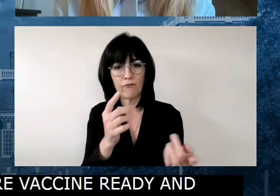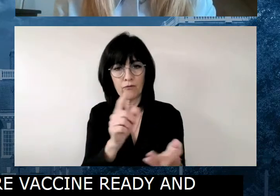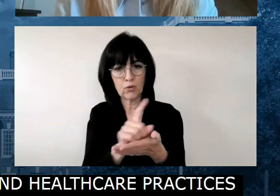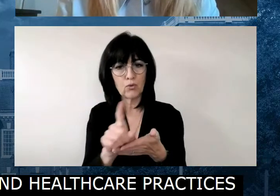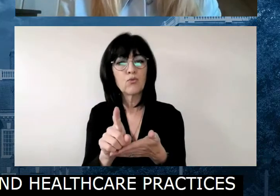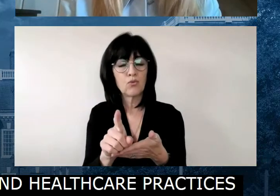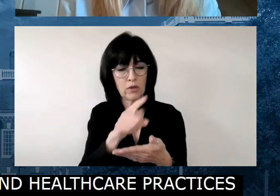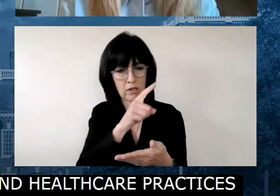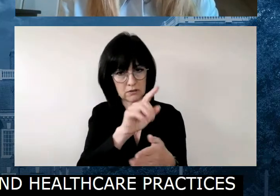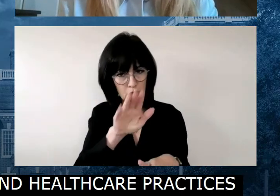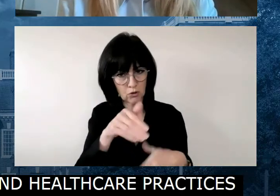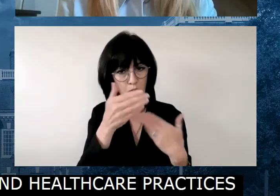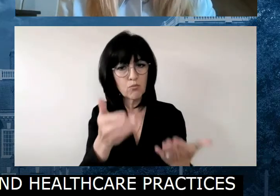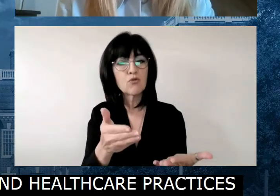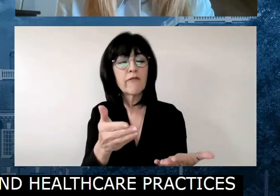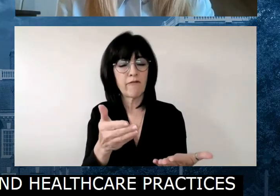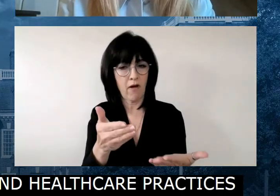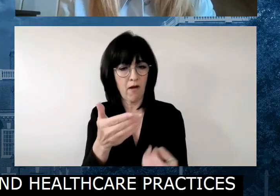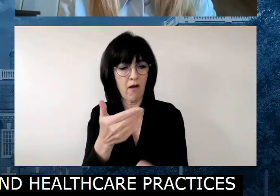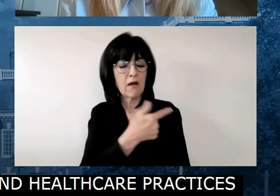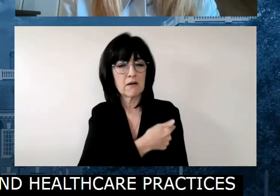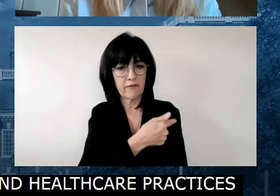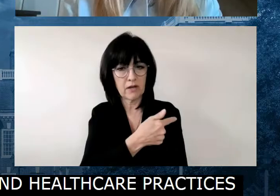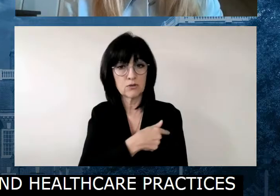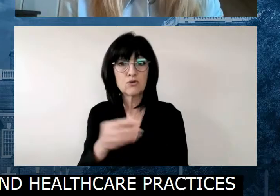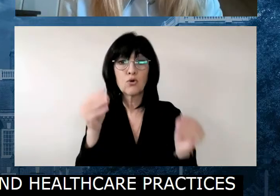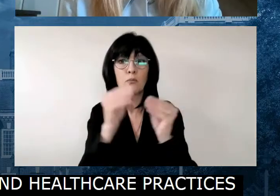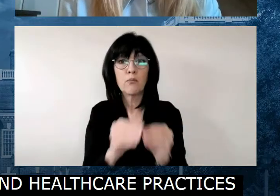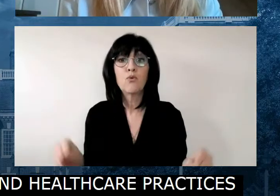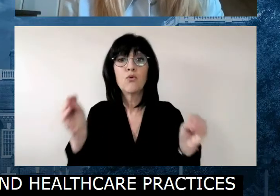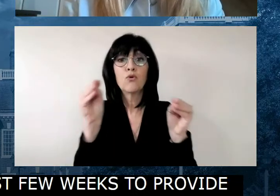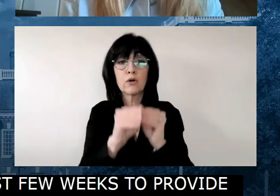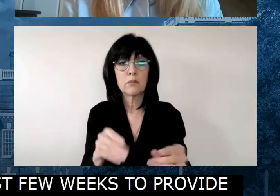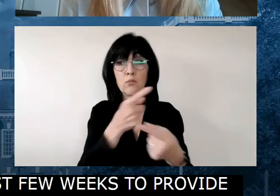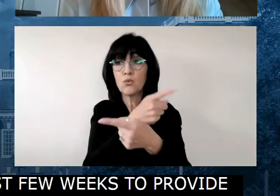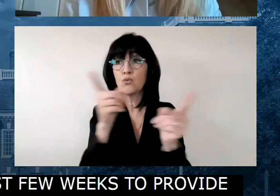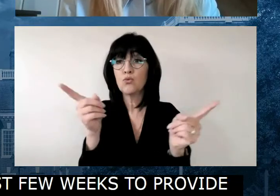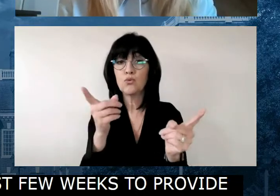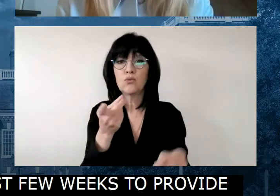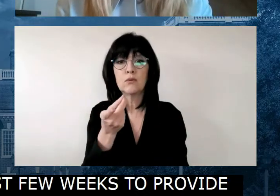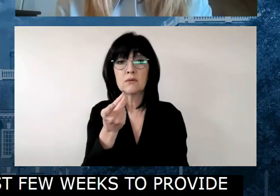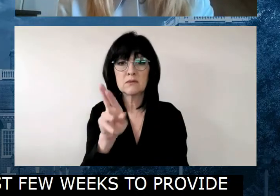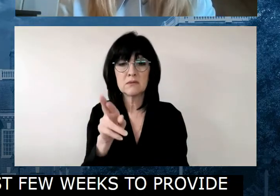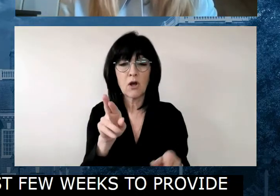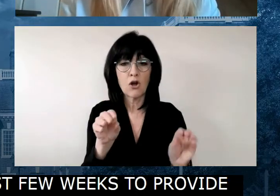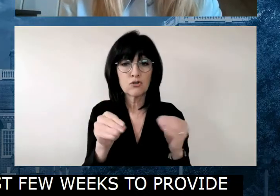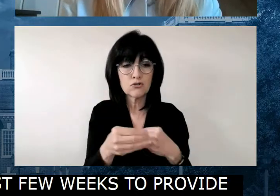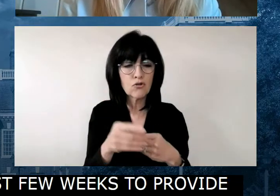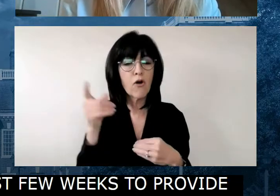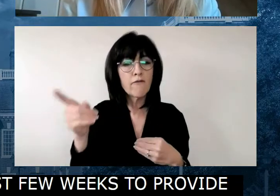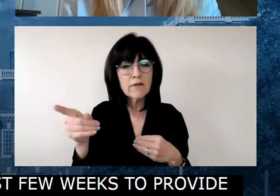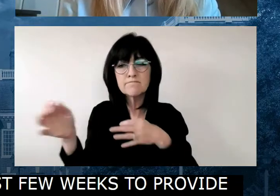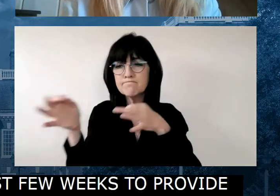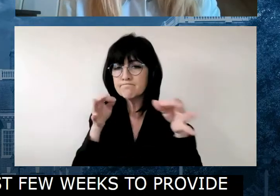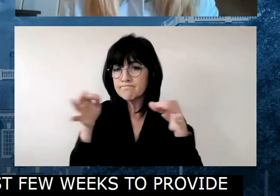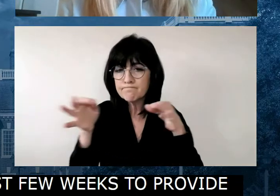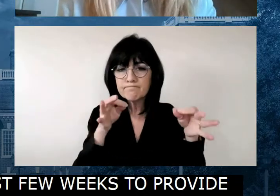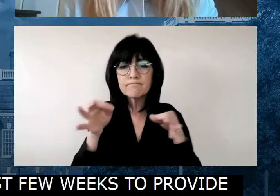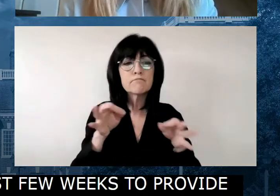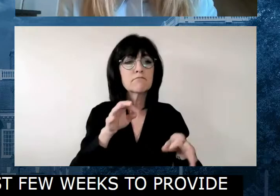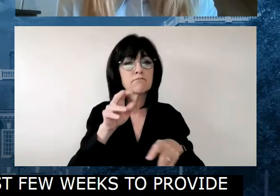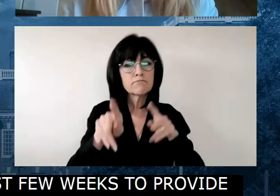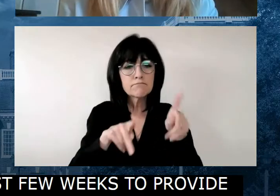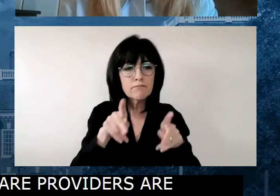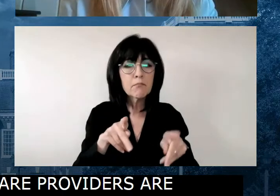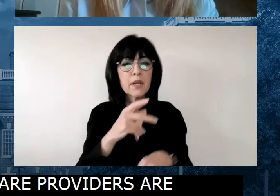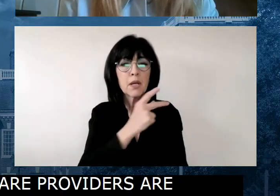provide vaccines. So more and more healthcare providers are counseling patients and providing vaccines to their patients. And then